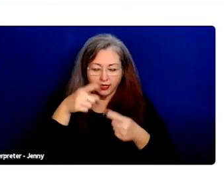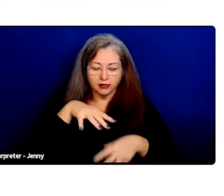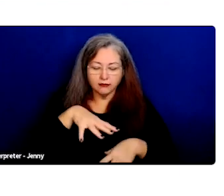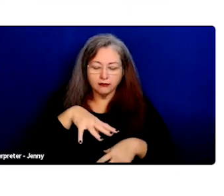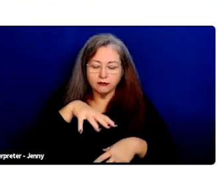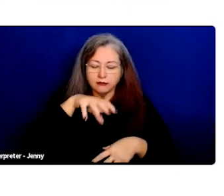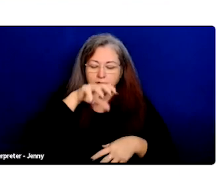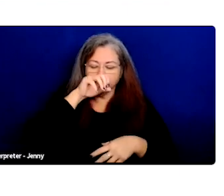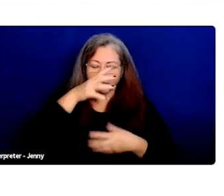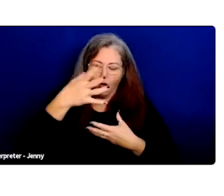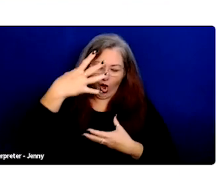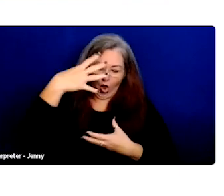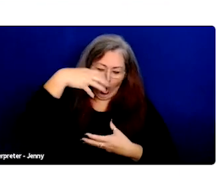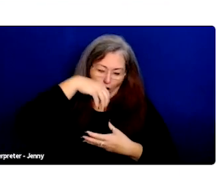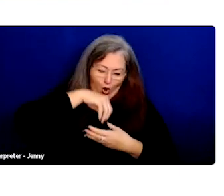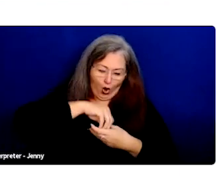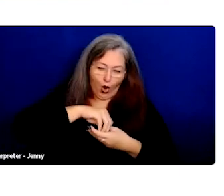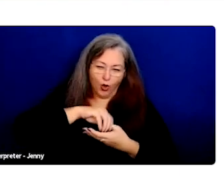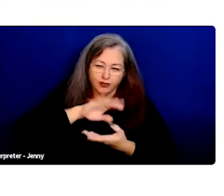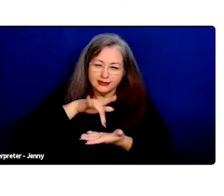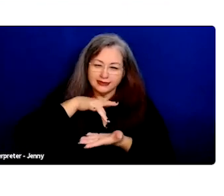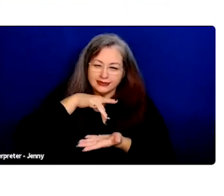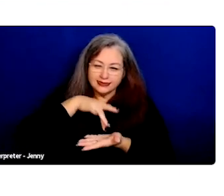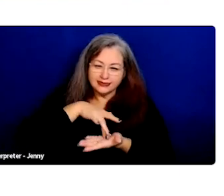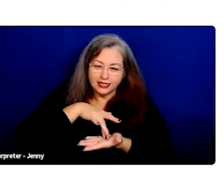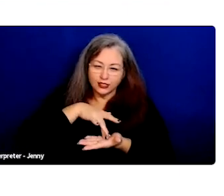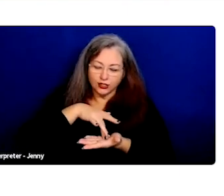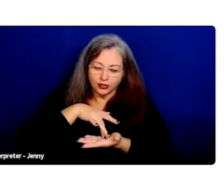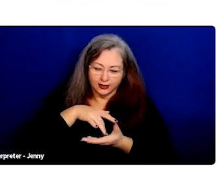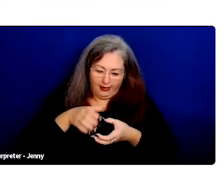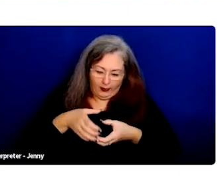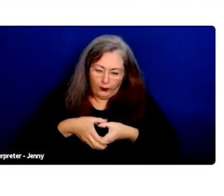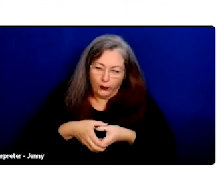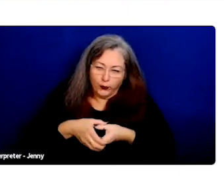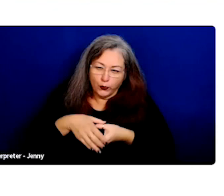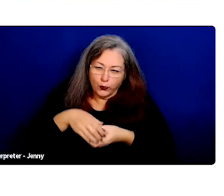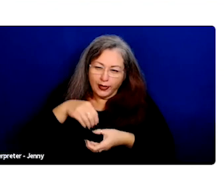center part of you, the you that is you, that inner circle.